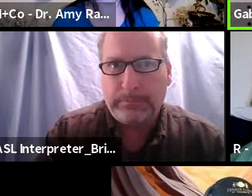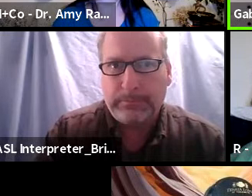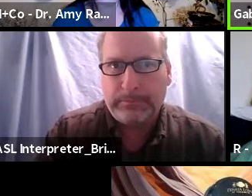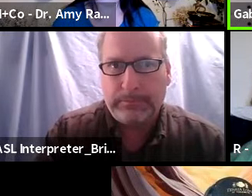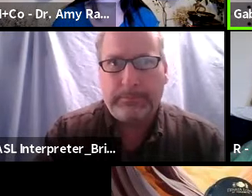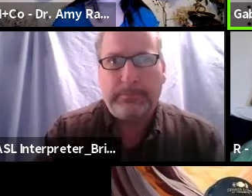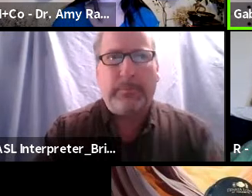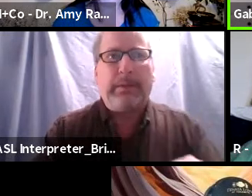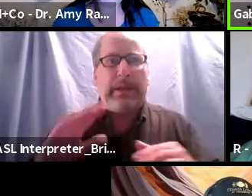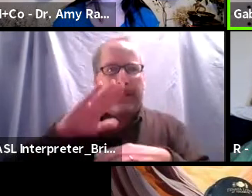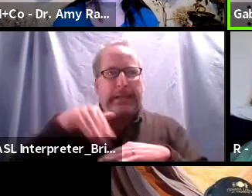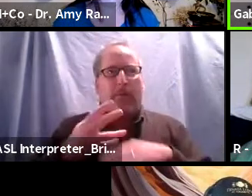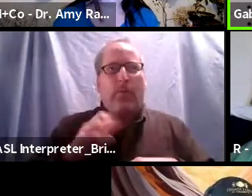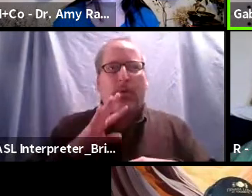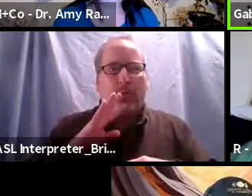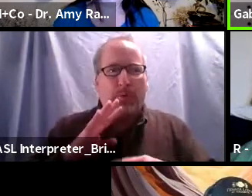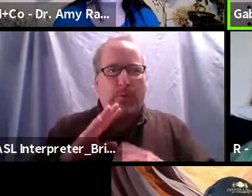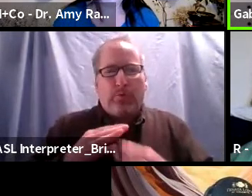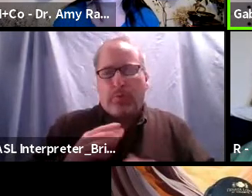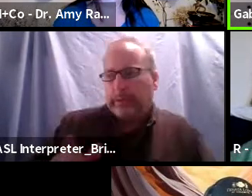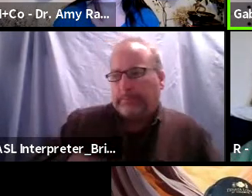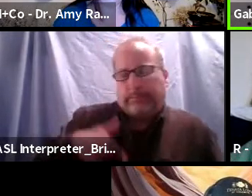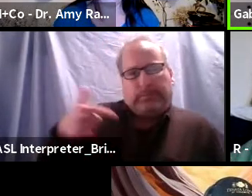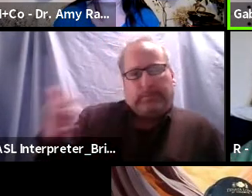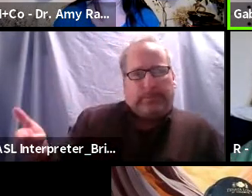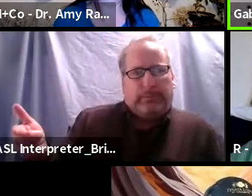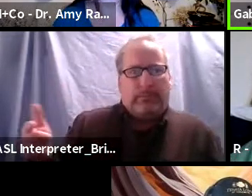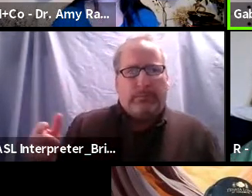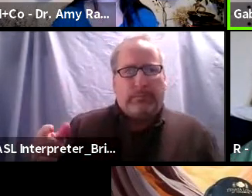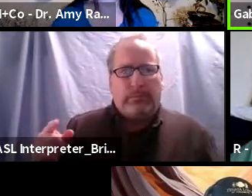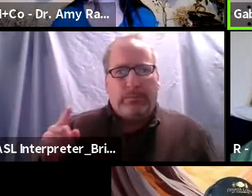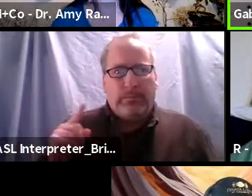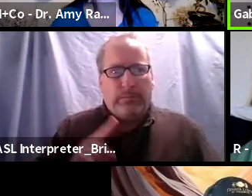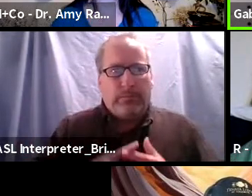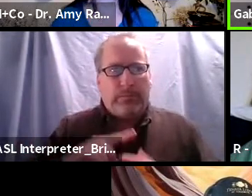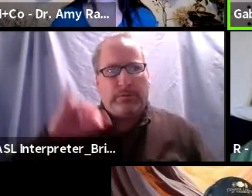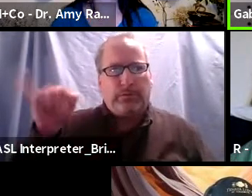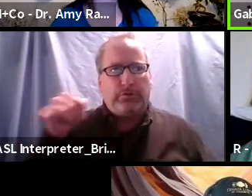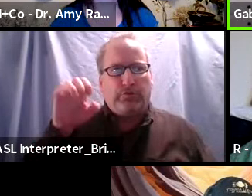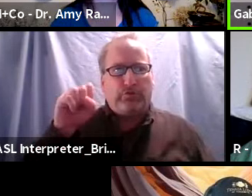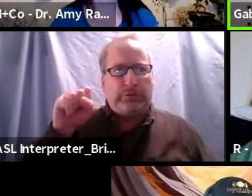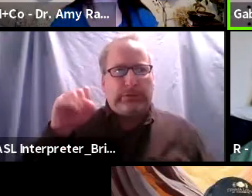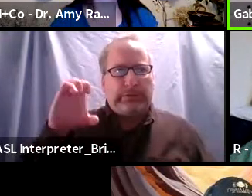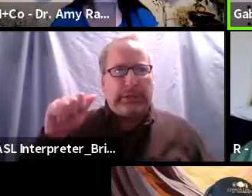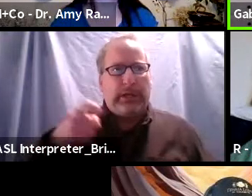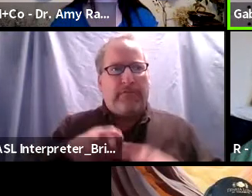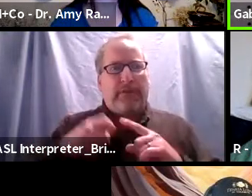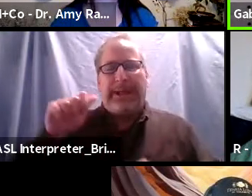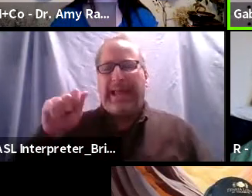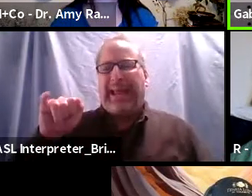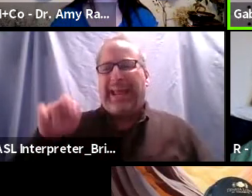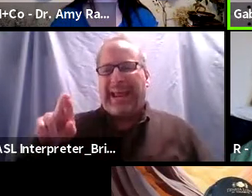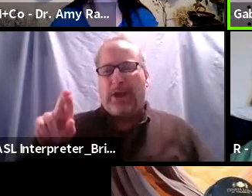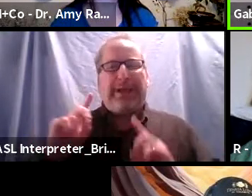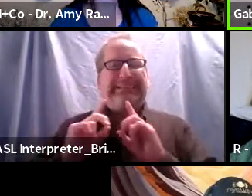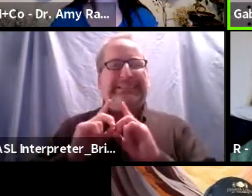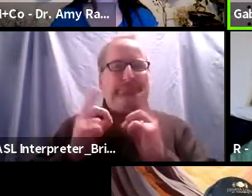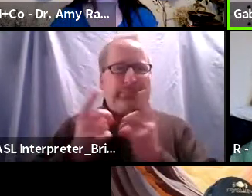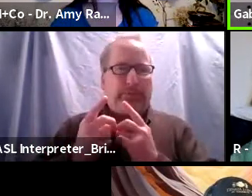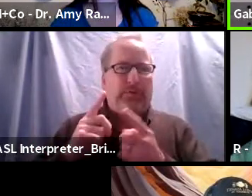So next, I would like to actually hand it off to Jessica from the Air District for some welcoming remarks.